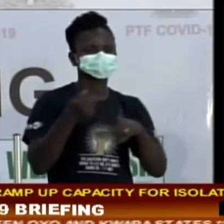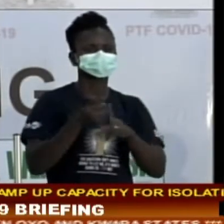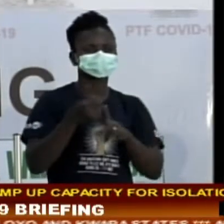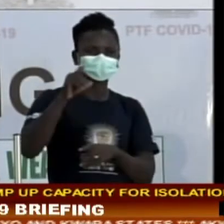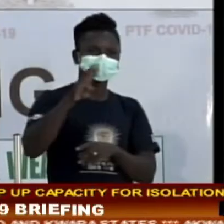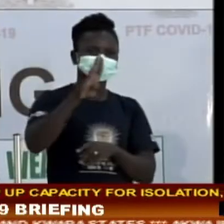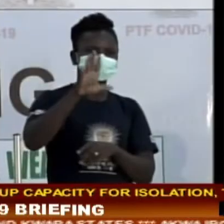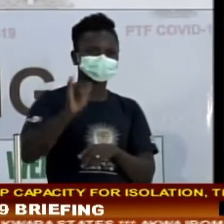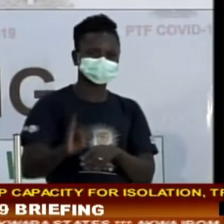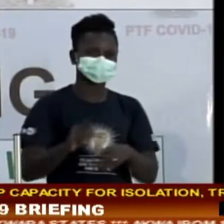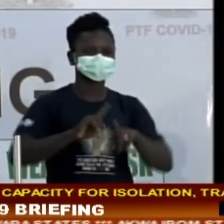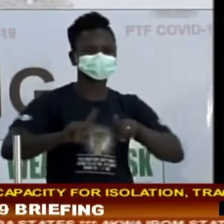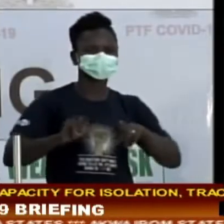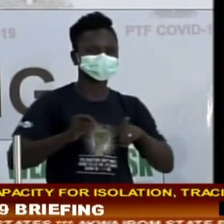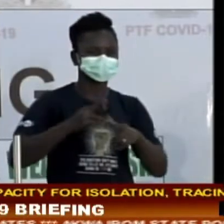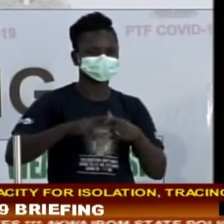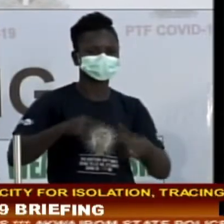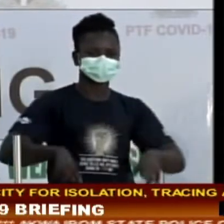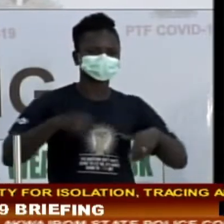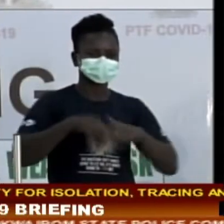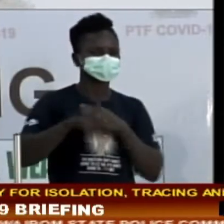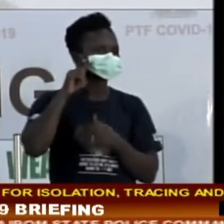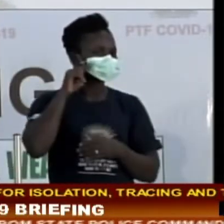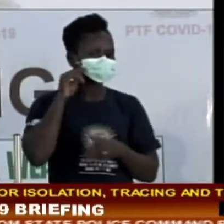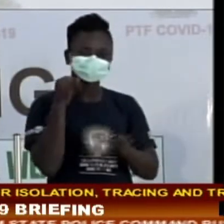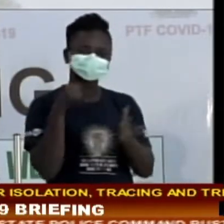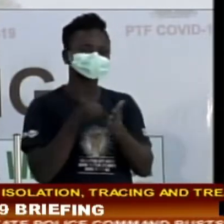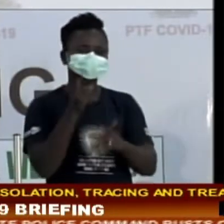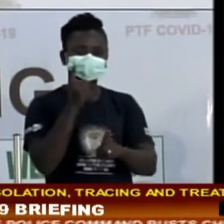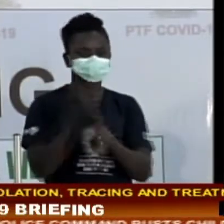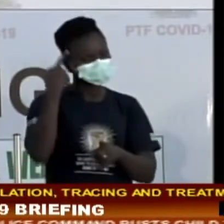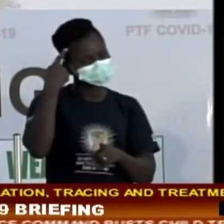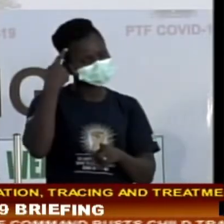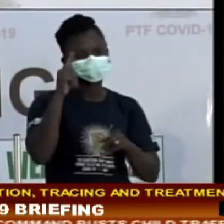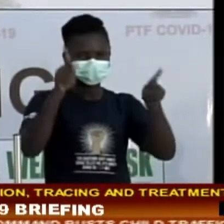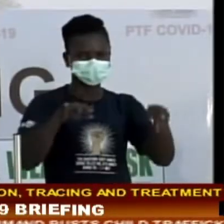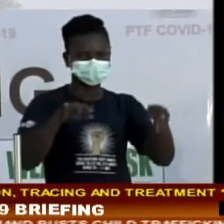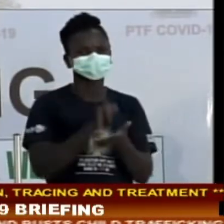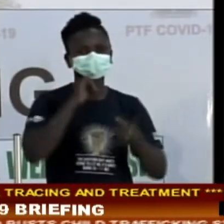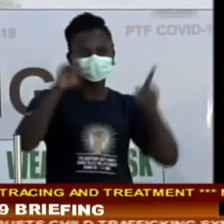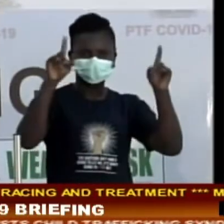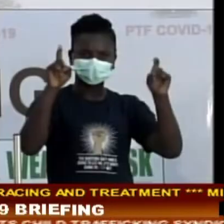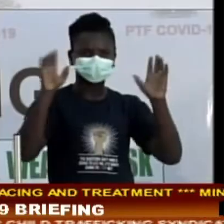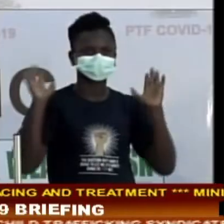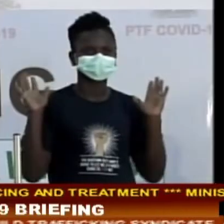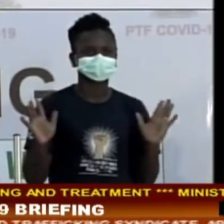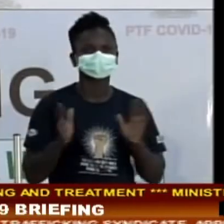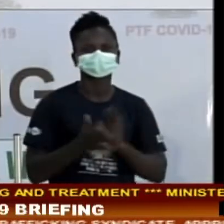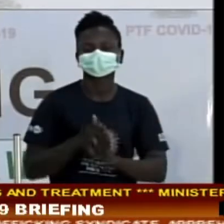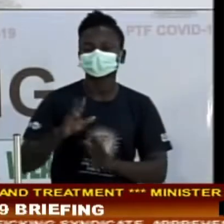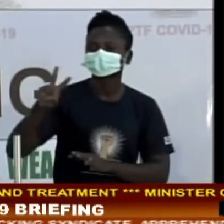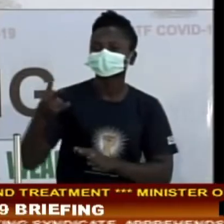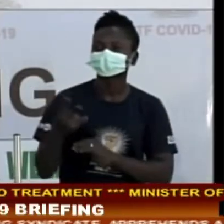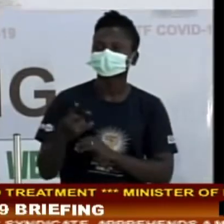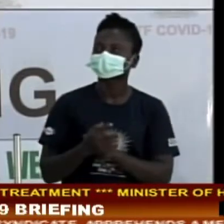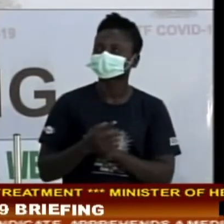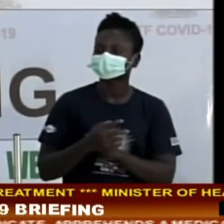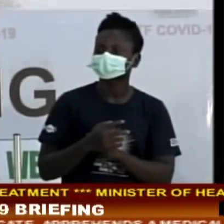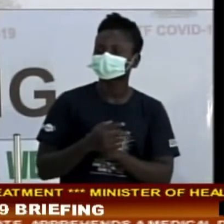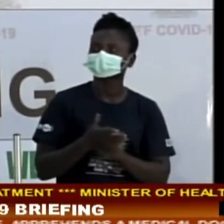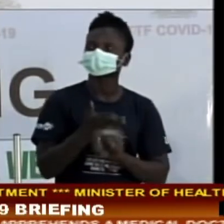Nigeria um the results are meant for the patients who got Ed um secondly there was